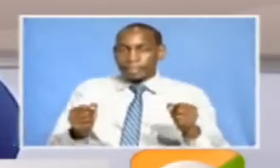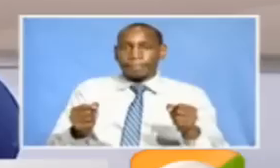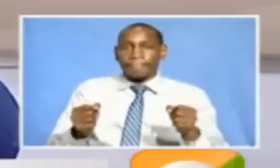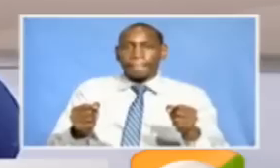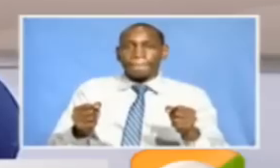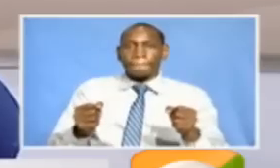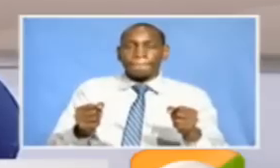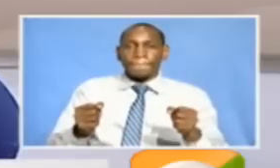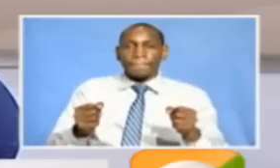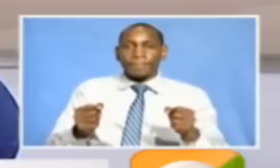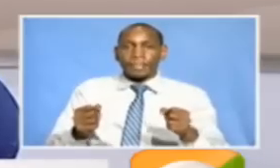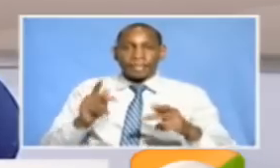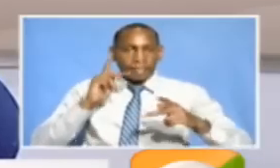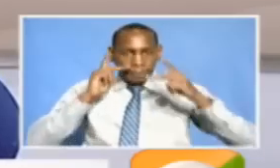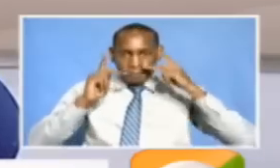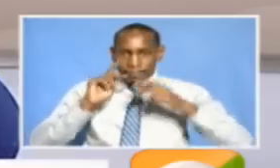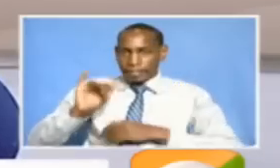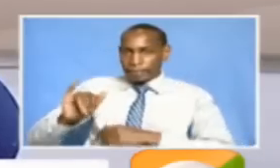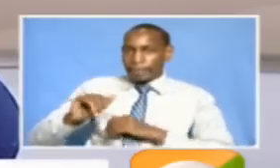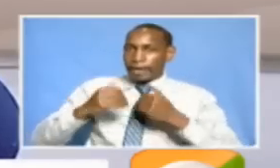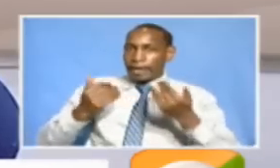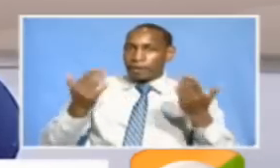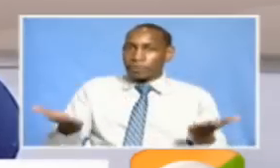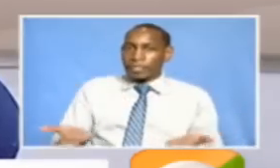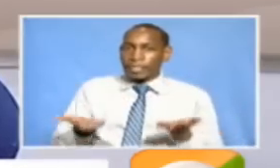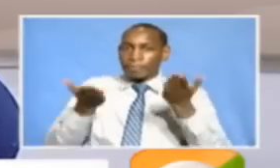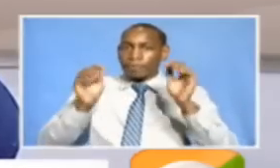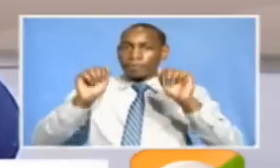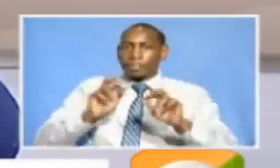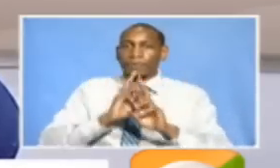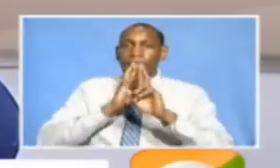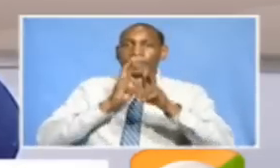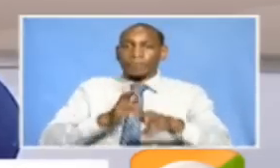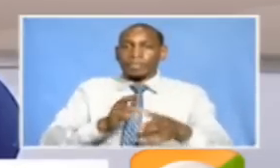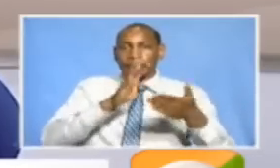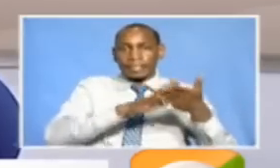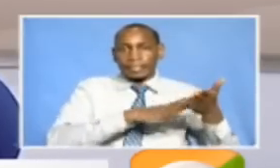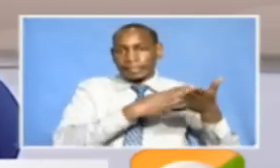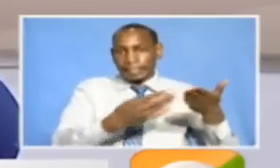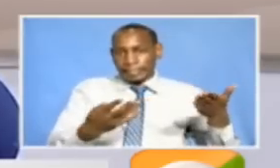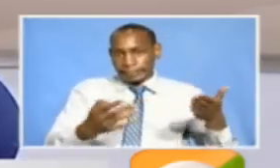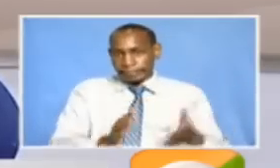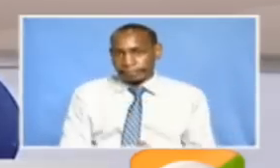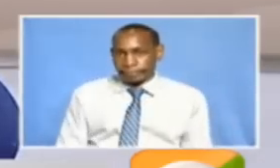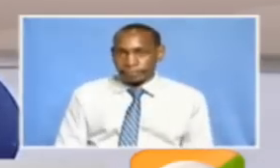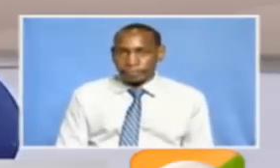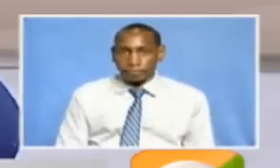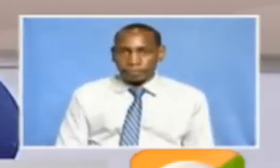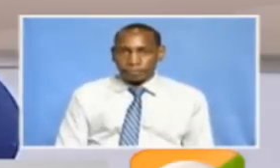this. In your view, how can we improve the reporting mechanisms?